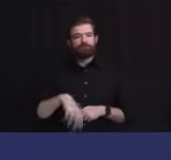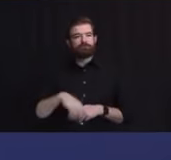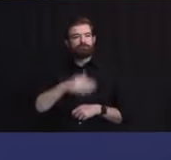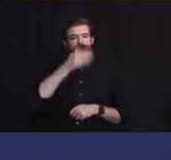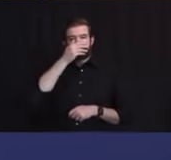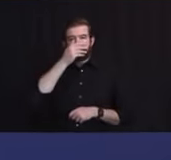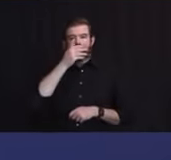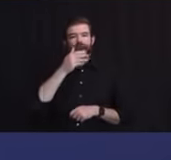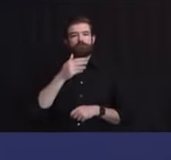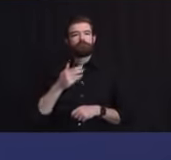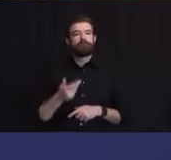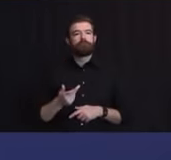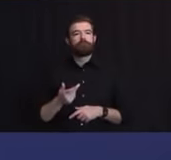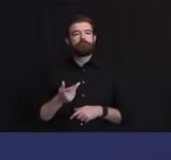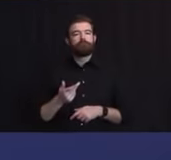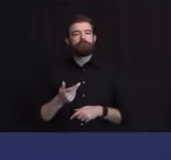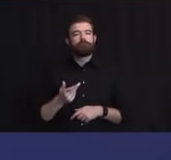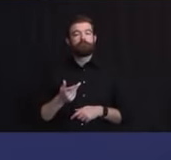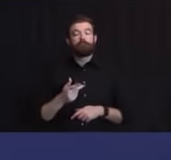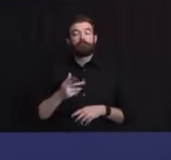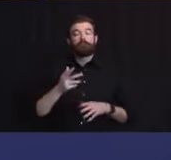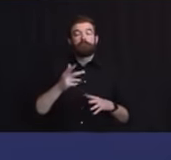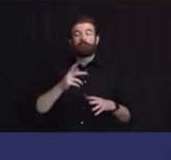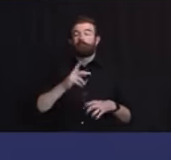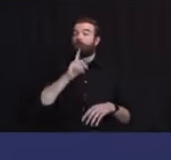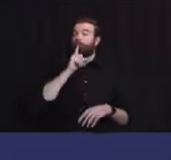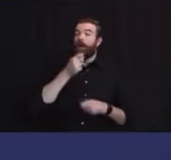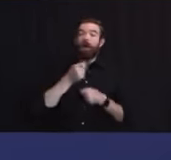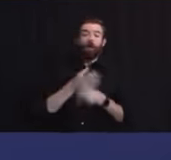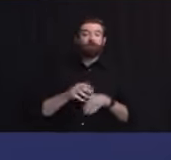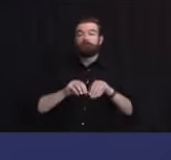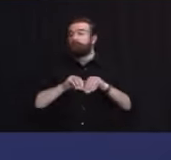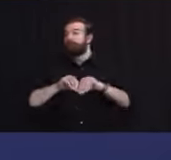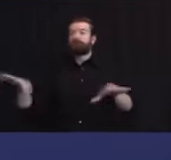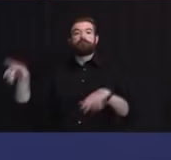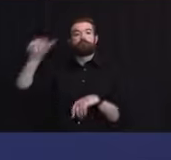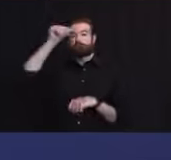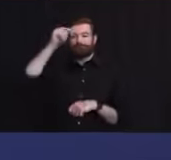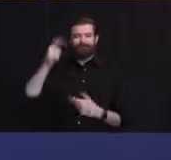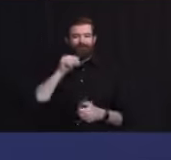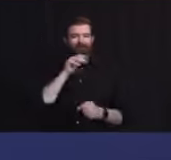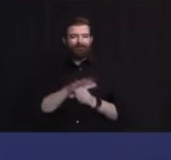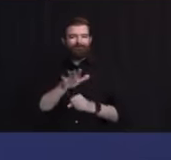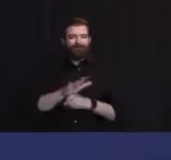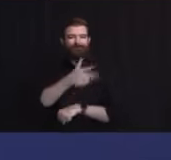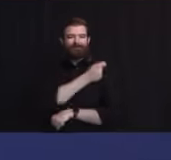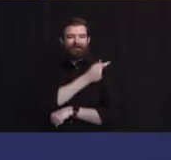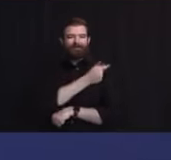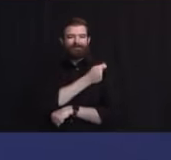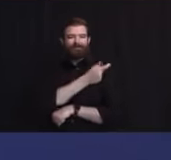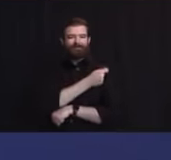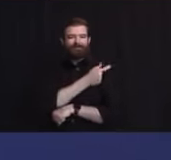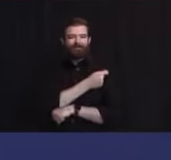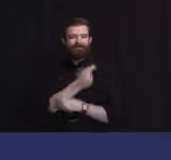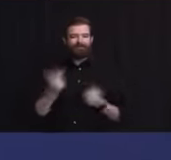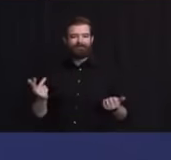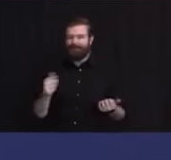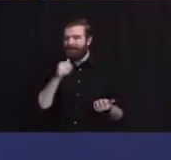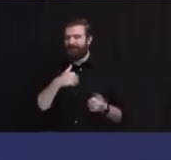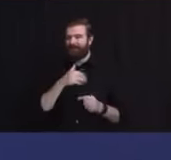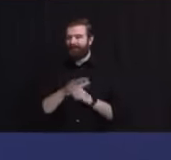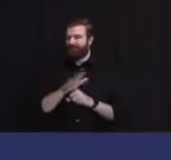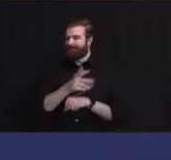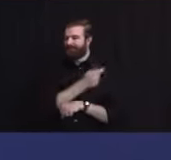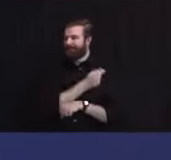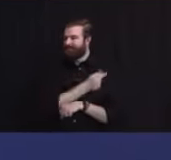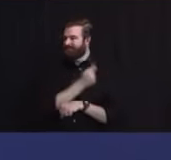cause is you've got a lagging vaccination program. Not that the vaccinations don't work against the variants. Correct. Which is an important distinction. I